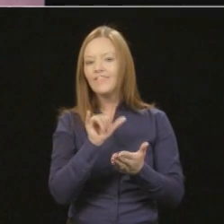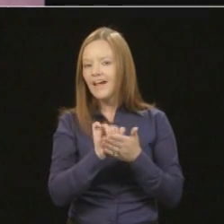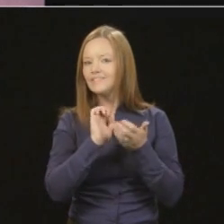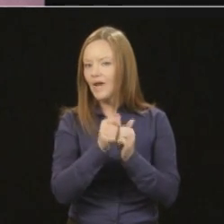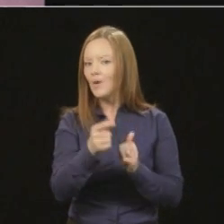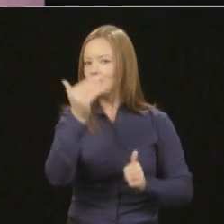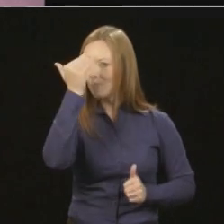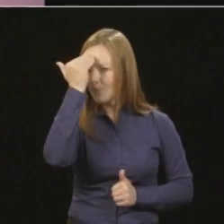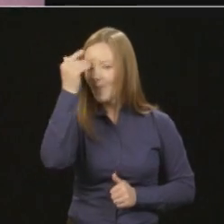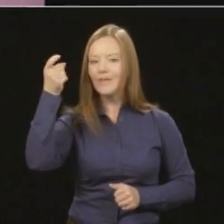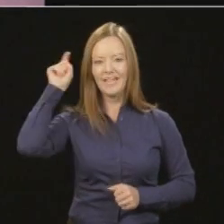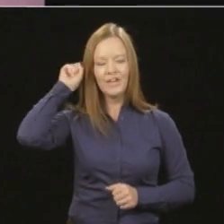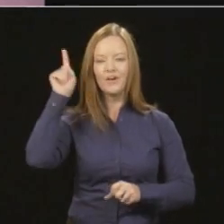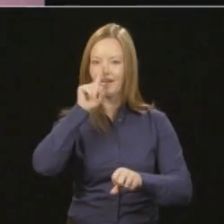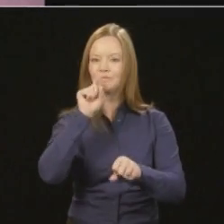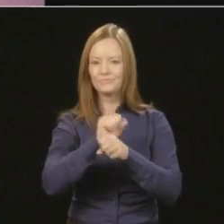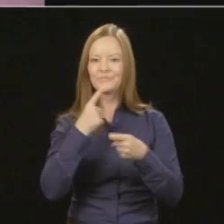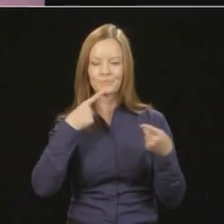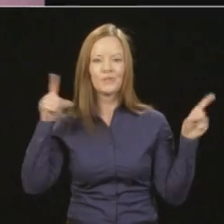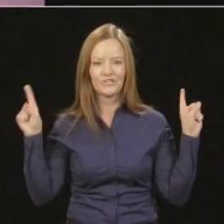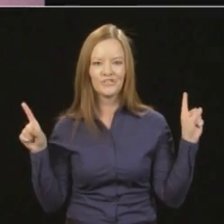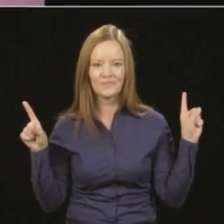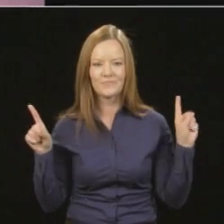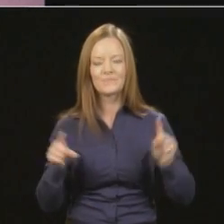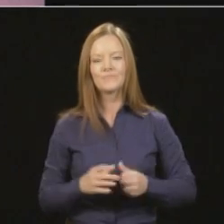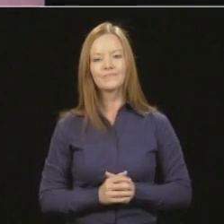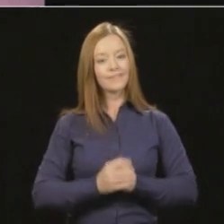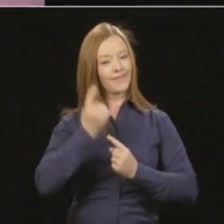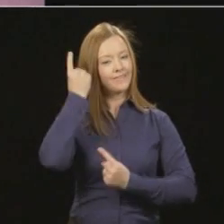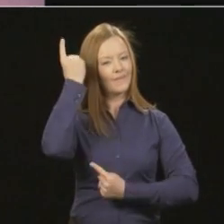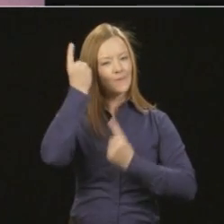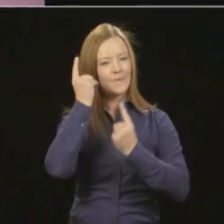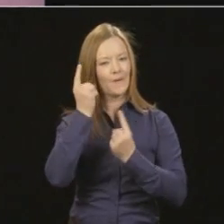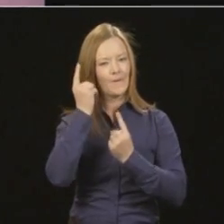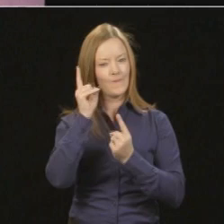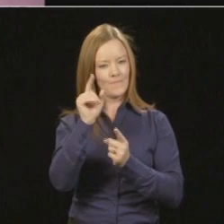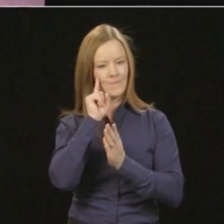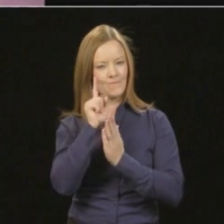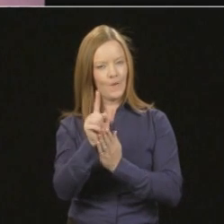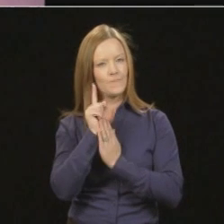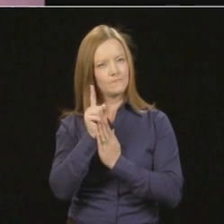hearing aids are actually working. Think about that for a moment.